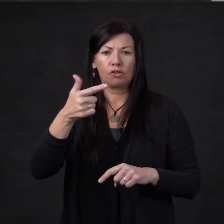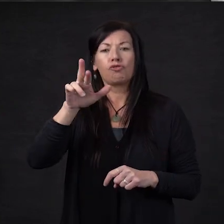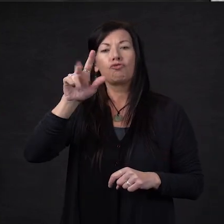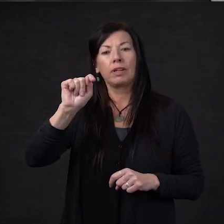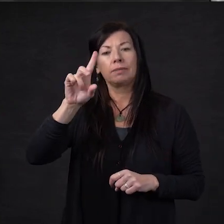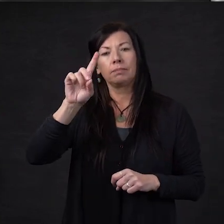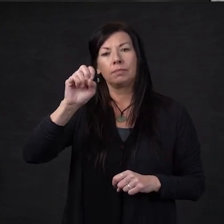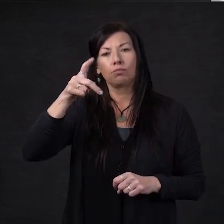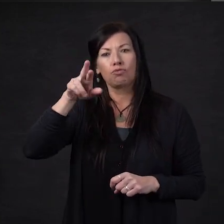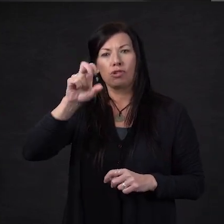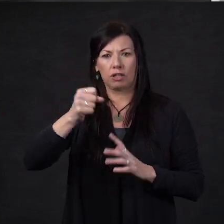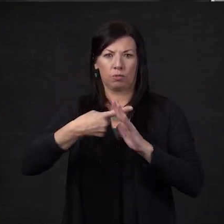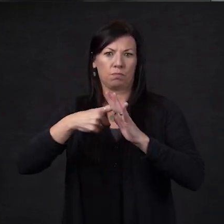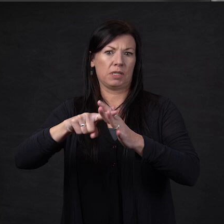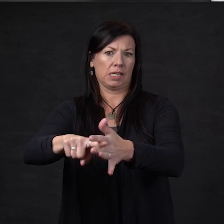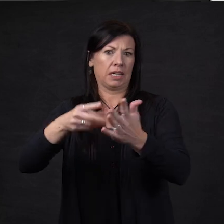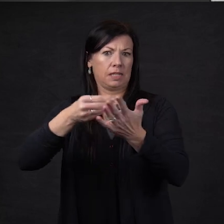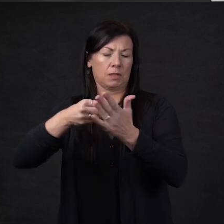Great Depression began.